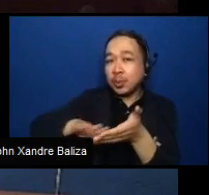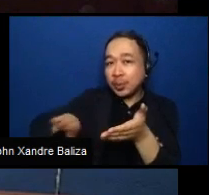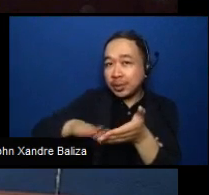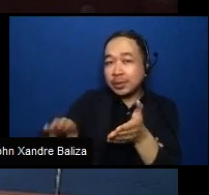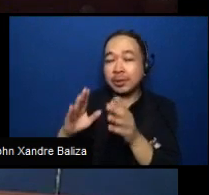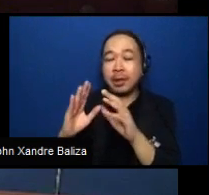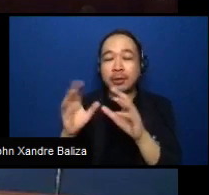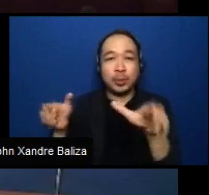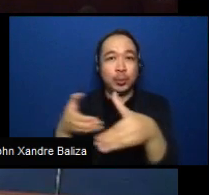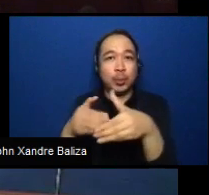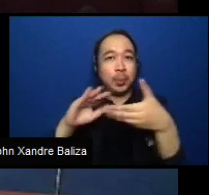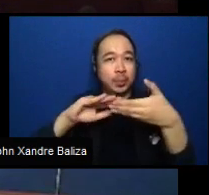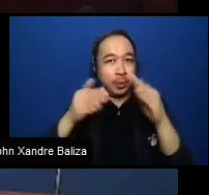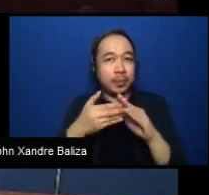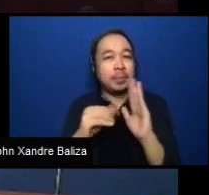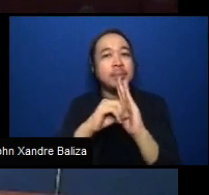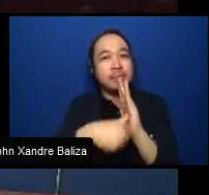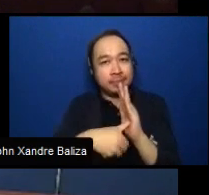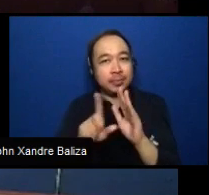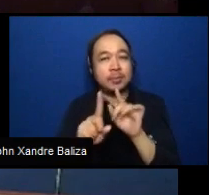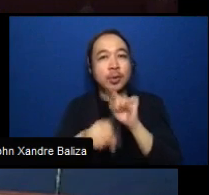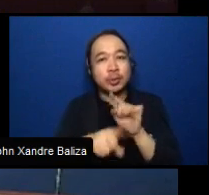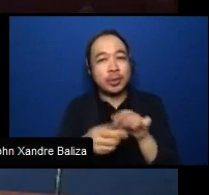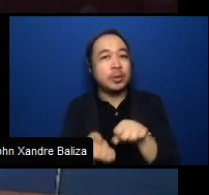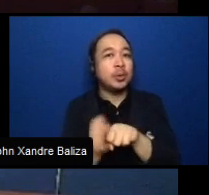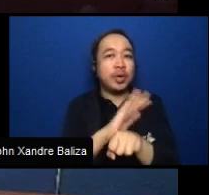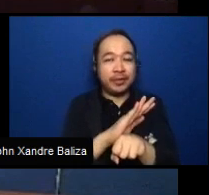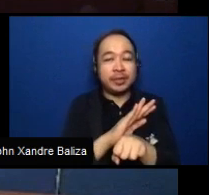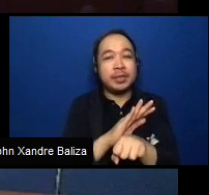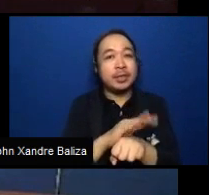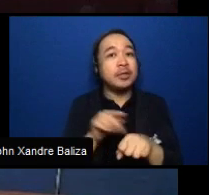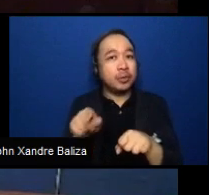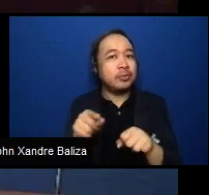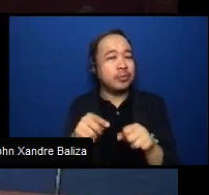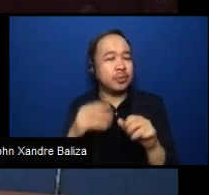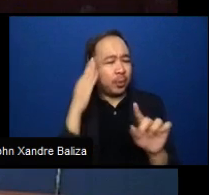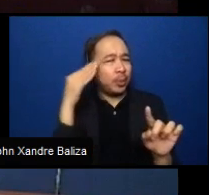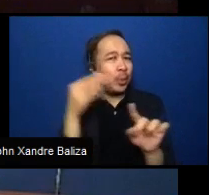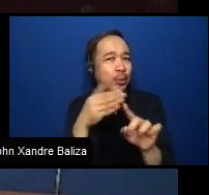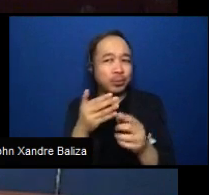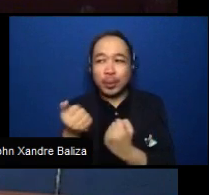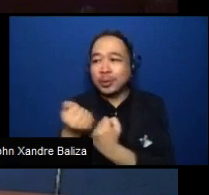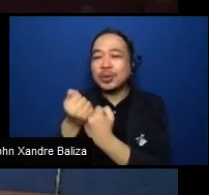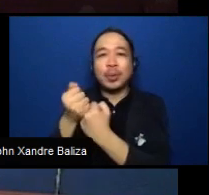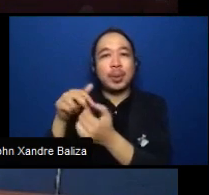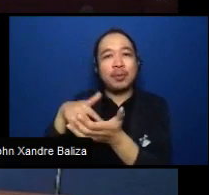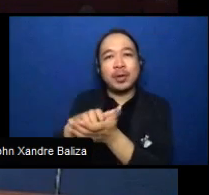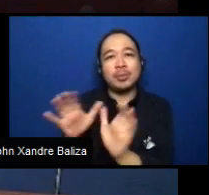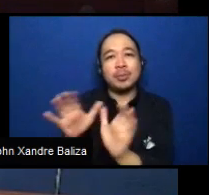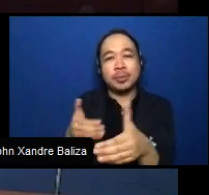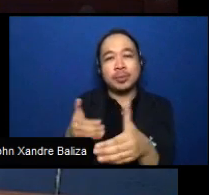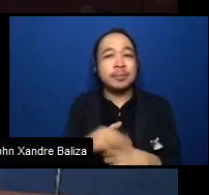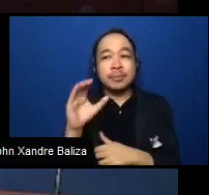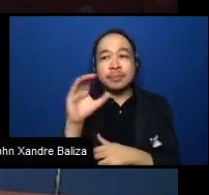These have been highlighted in the response to COVID-19, which aim to reach vulnerable populations. Meaningful participation of civil society organizations